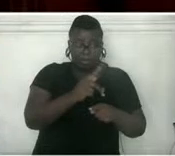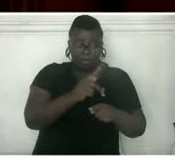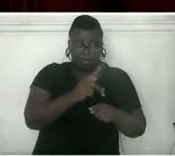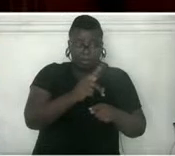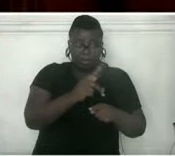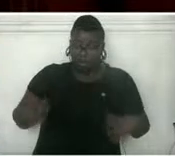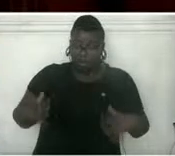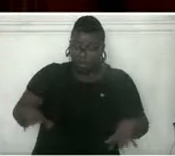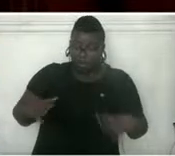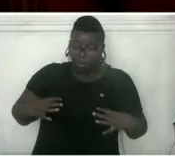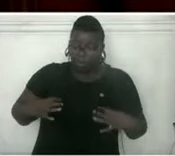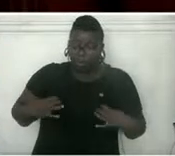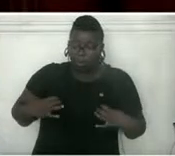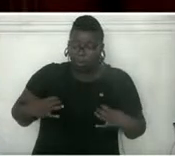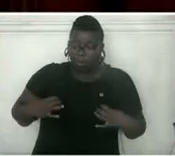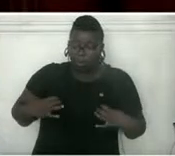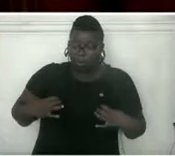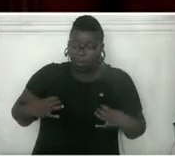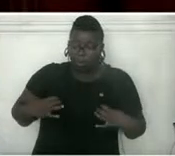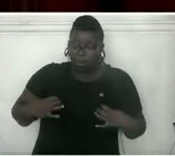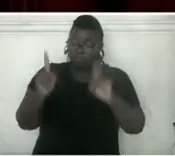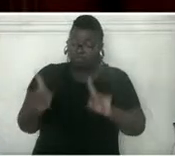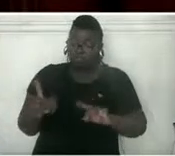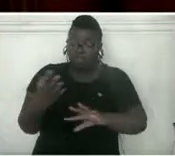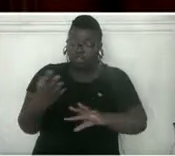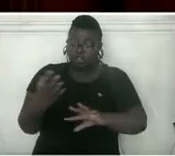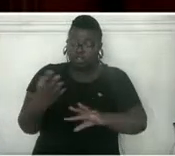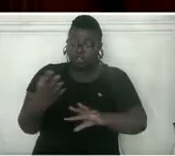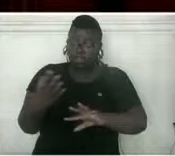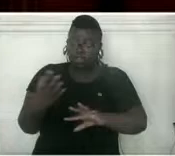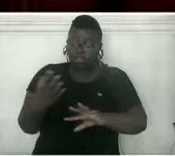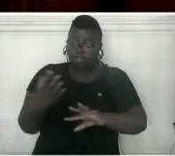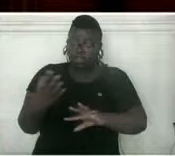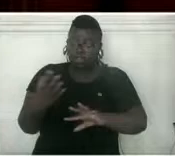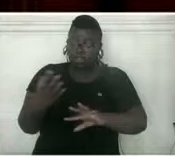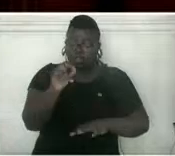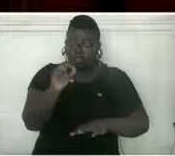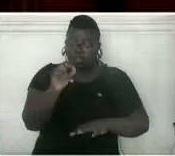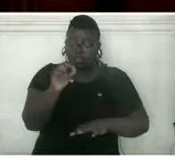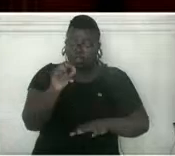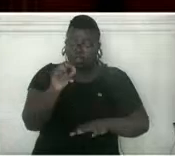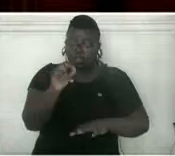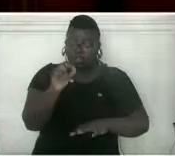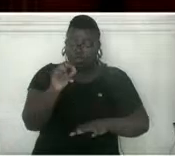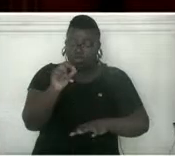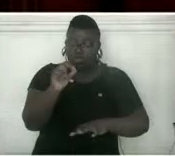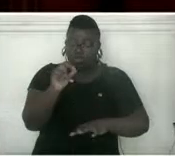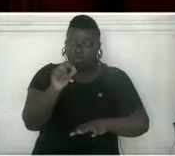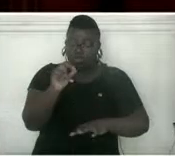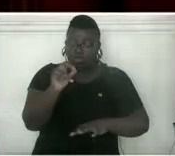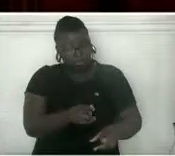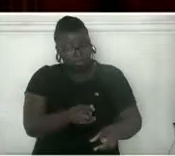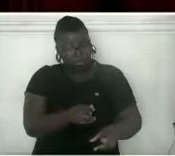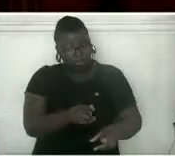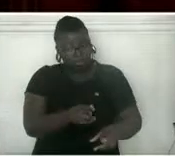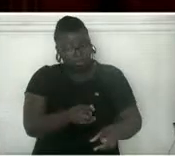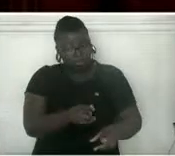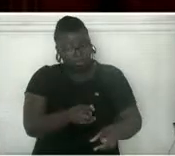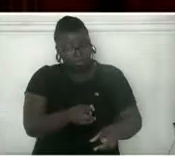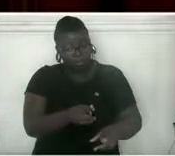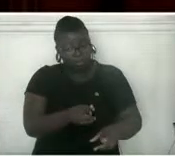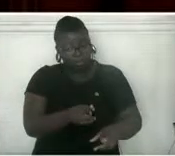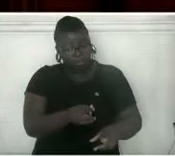textile special economic zone, we are pleased to report that we have achieved major milestones